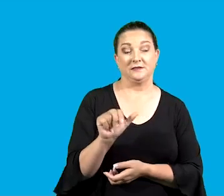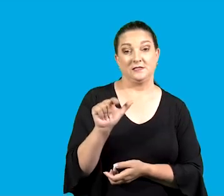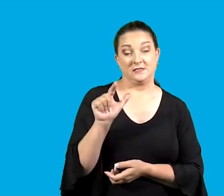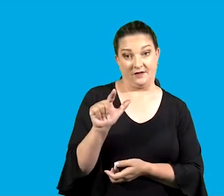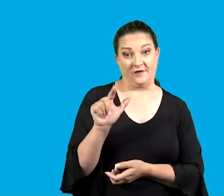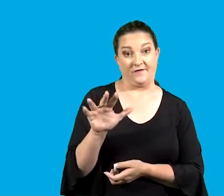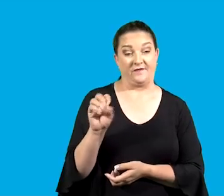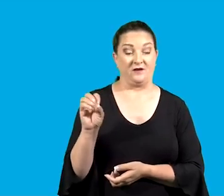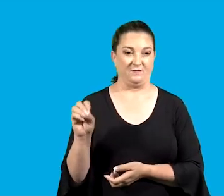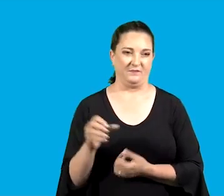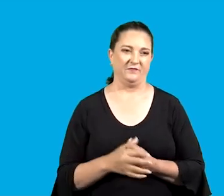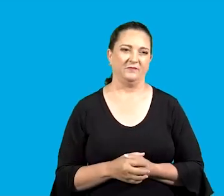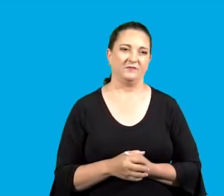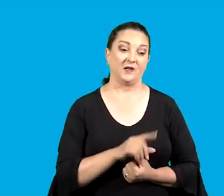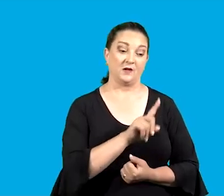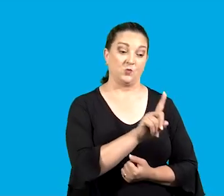1,687,500. So I'll come here. That's